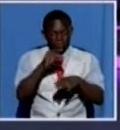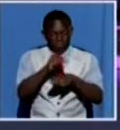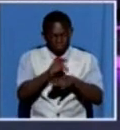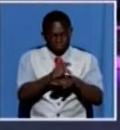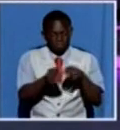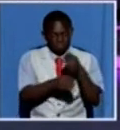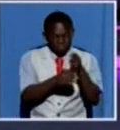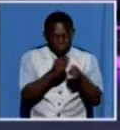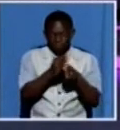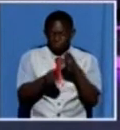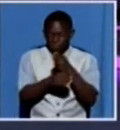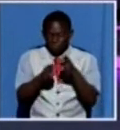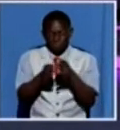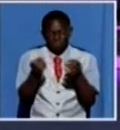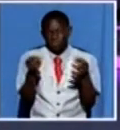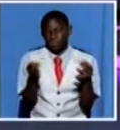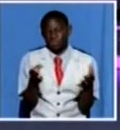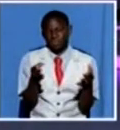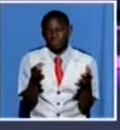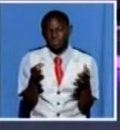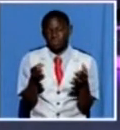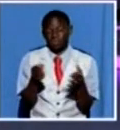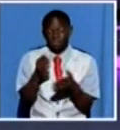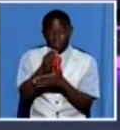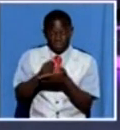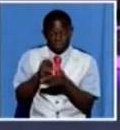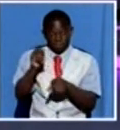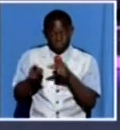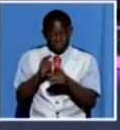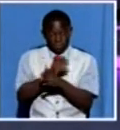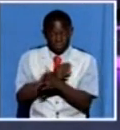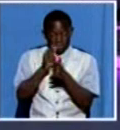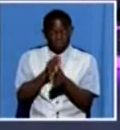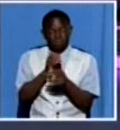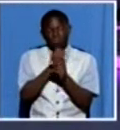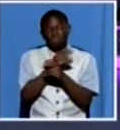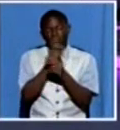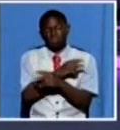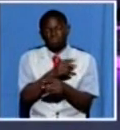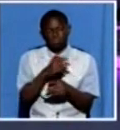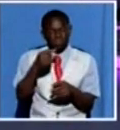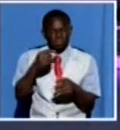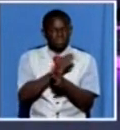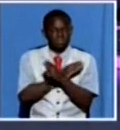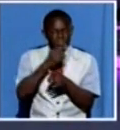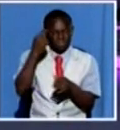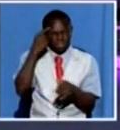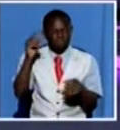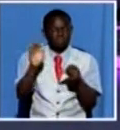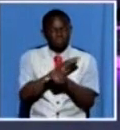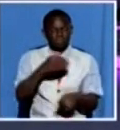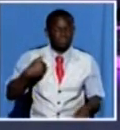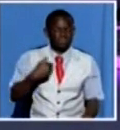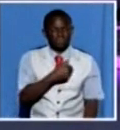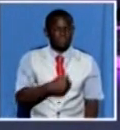government is just paying Chinese. No. The projects like Lusaka 400, Decongestion Lusaka that is being done by the Indians,